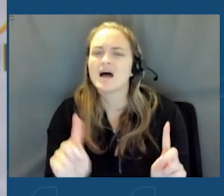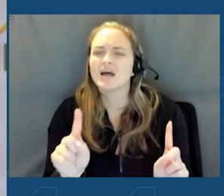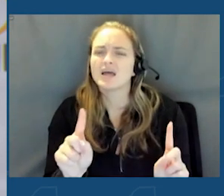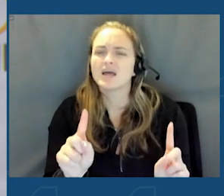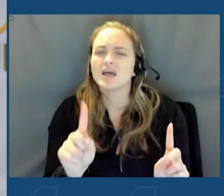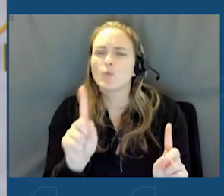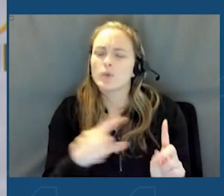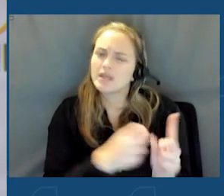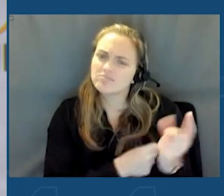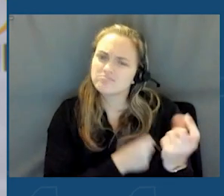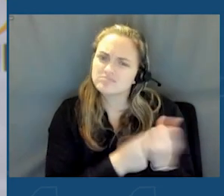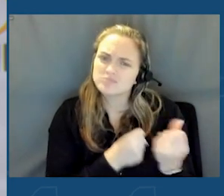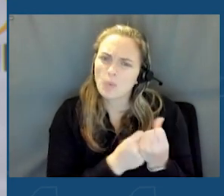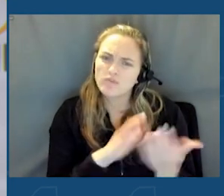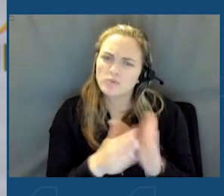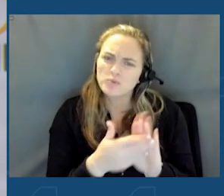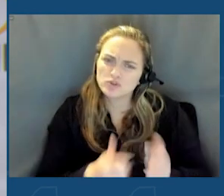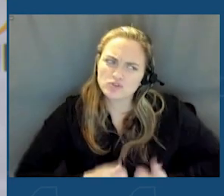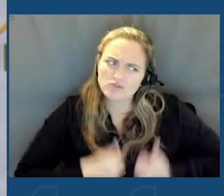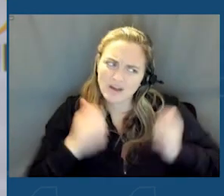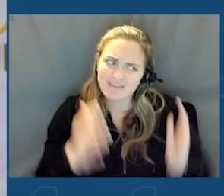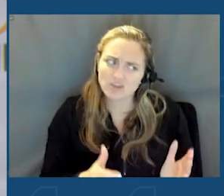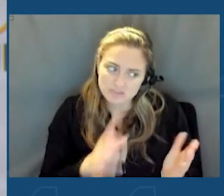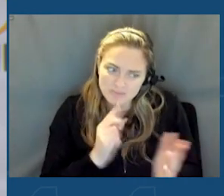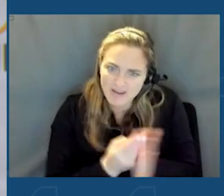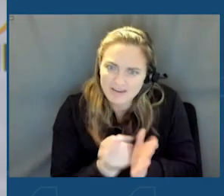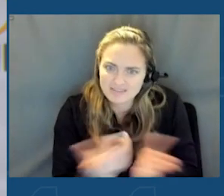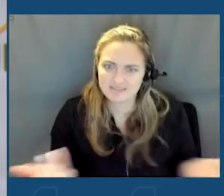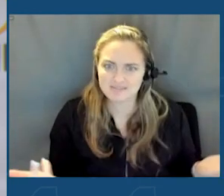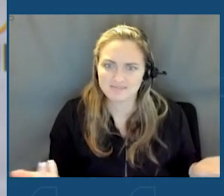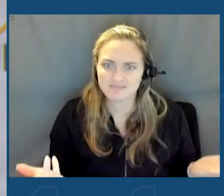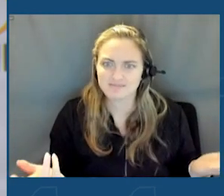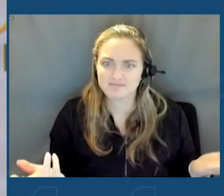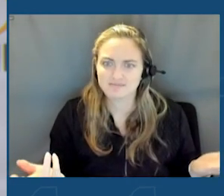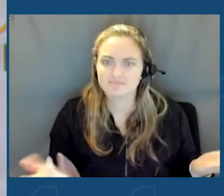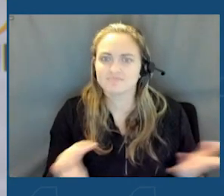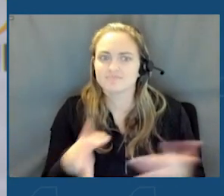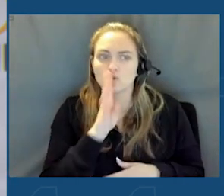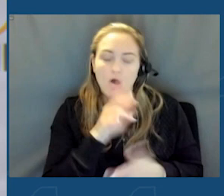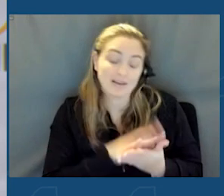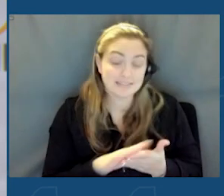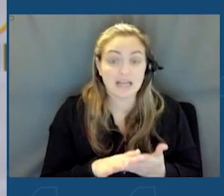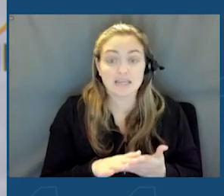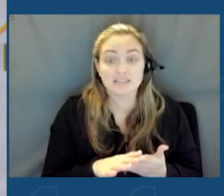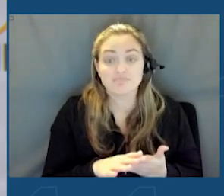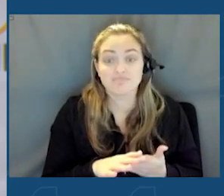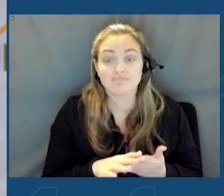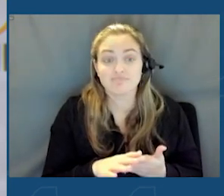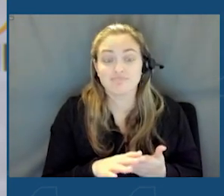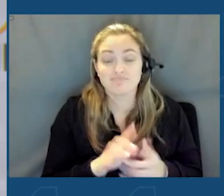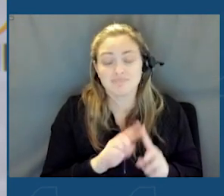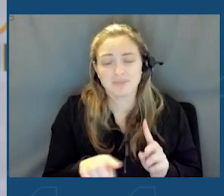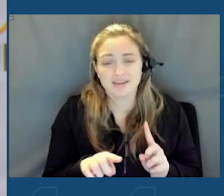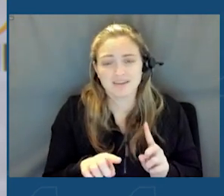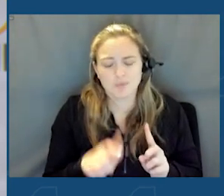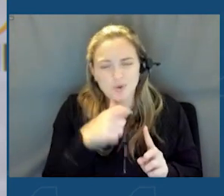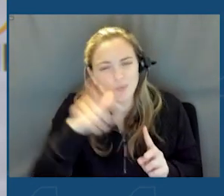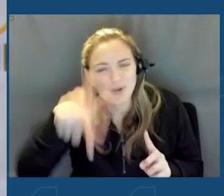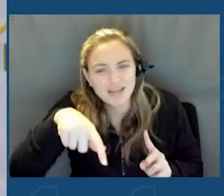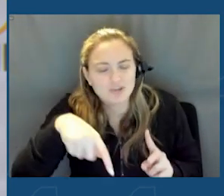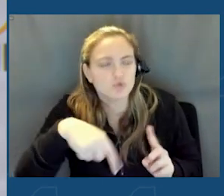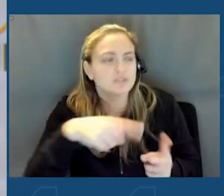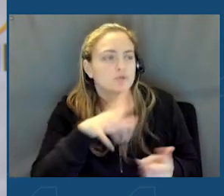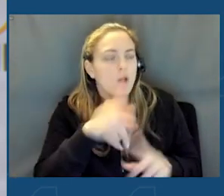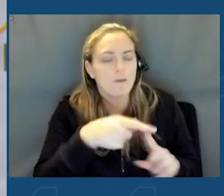communities for survivors. I mean, let's just get real about this. I mean, talk is nice, but it's not what we need. We need people to know that